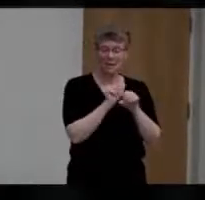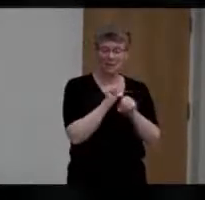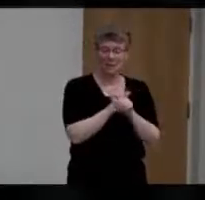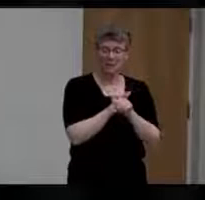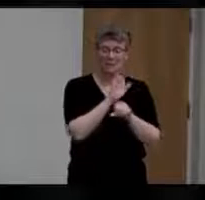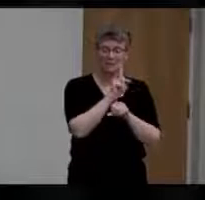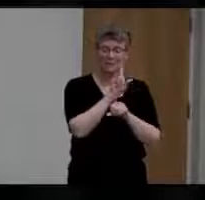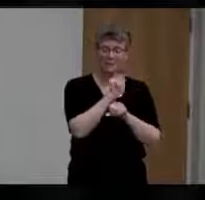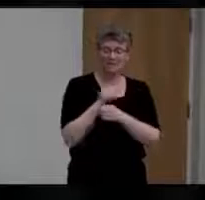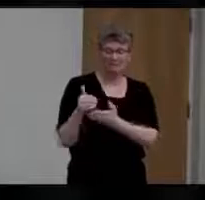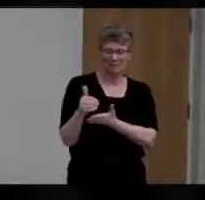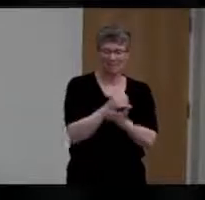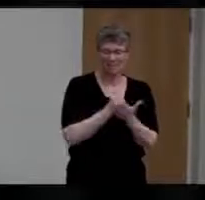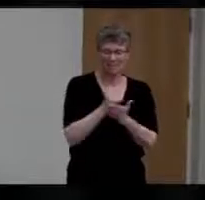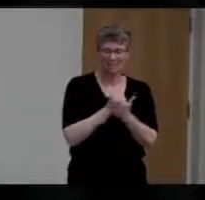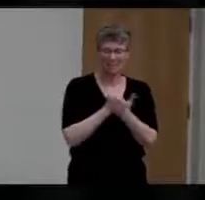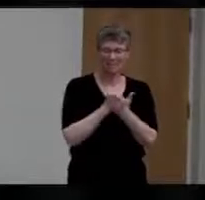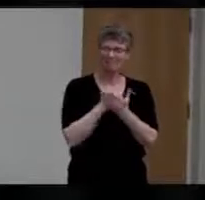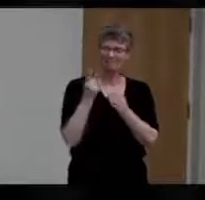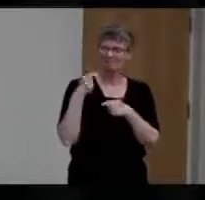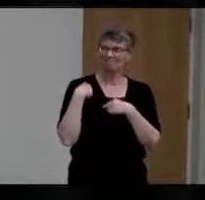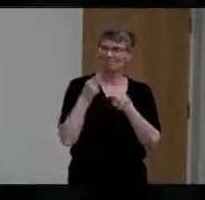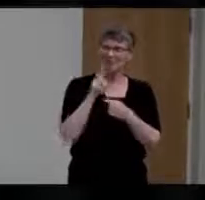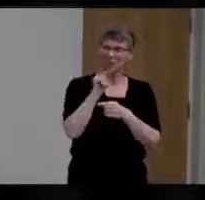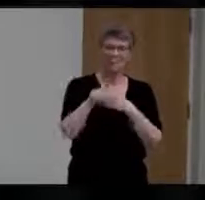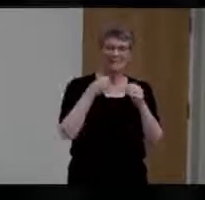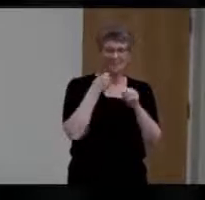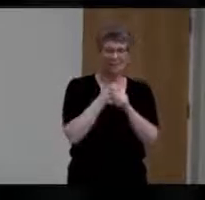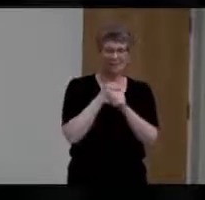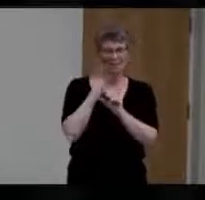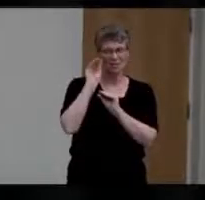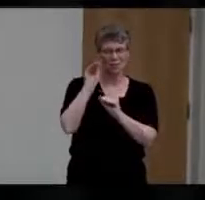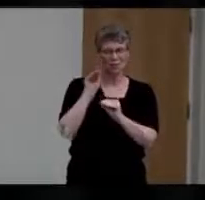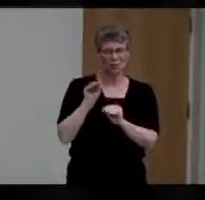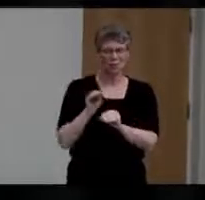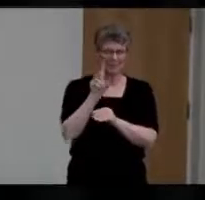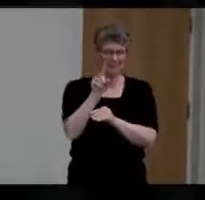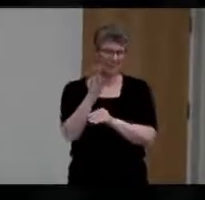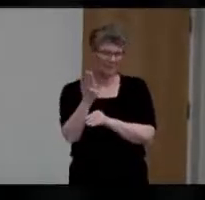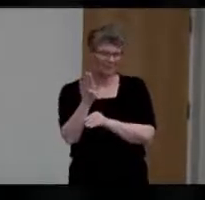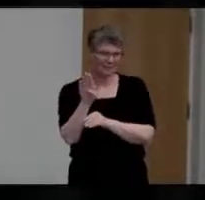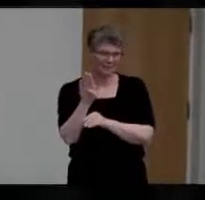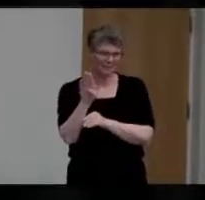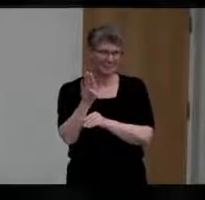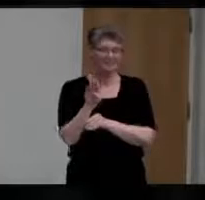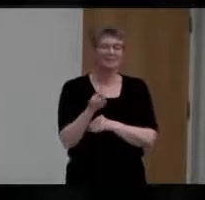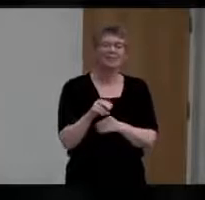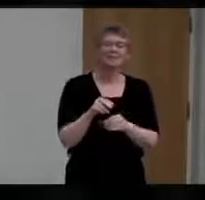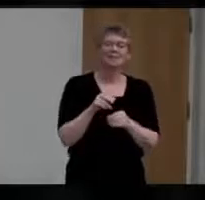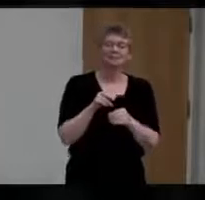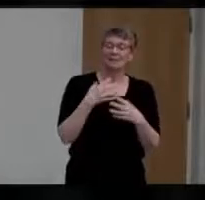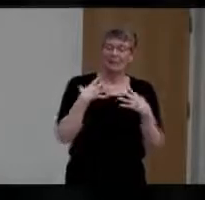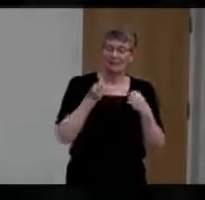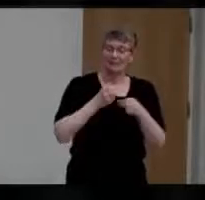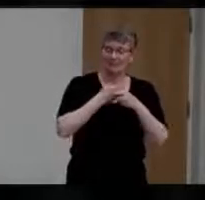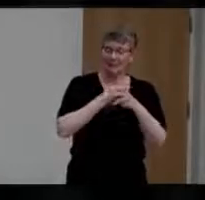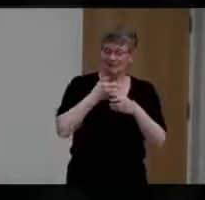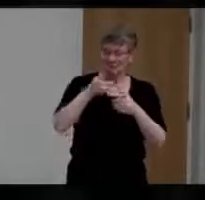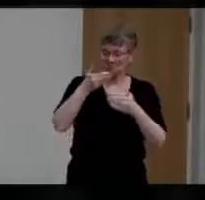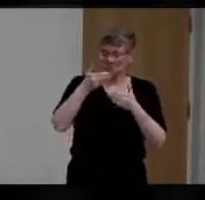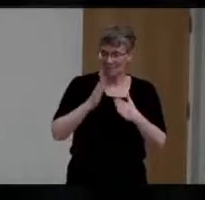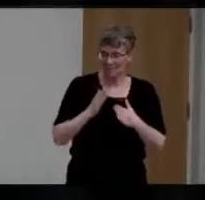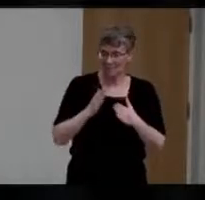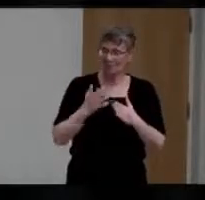in databases. And physicians and nurses use this to try and provide better care for you. It's difficult because of the way the data is